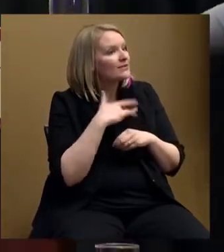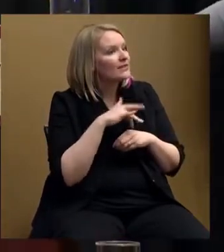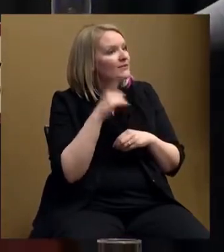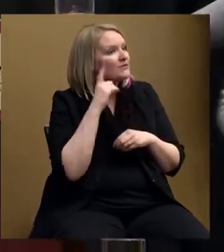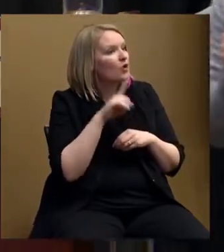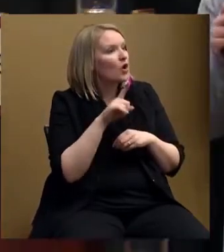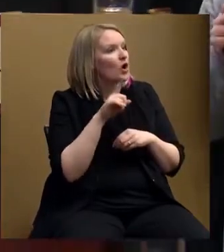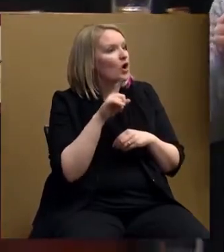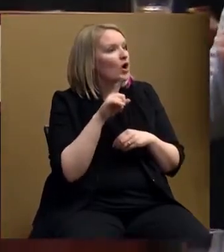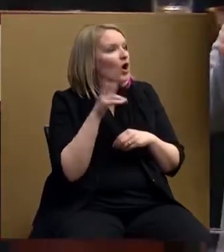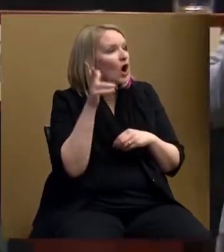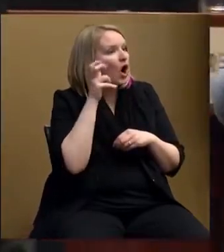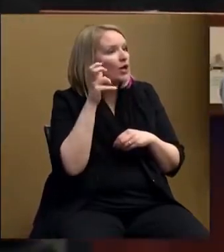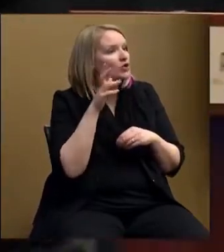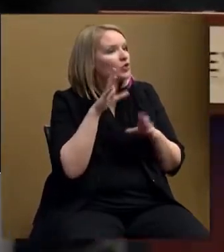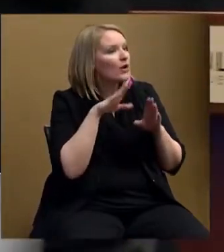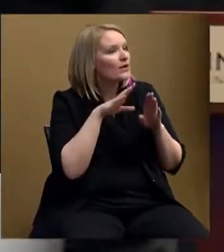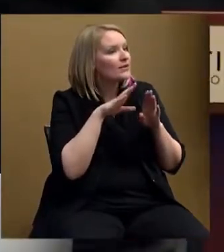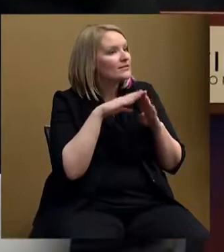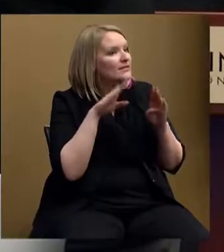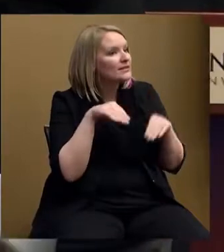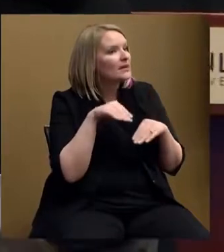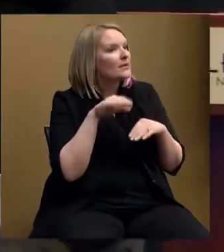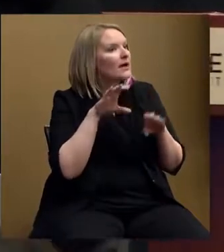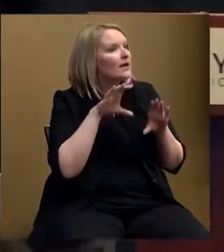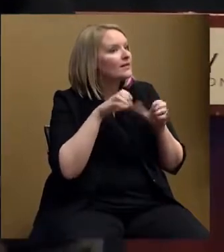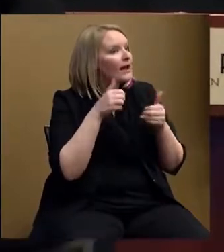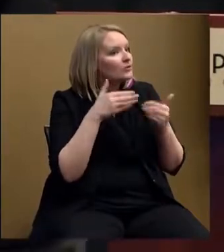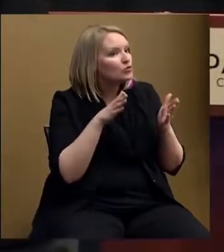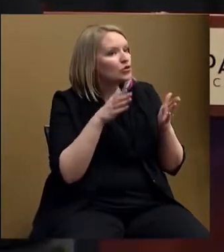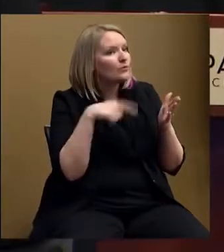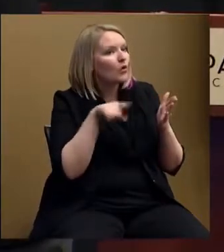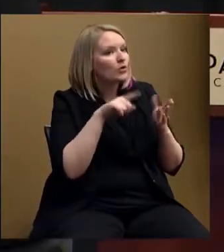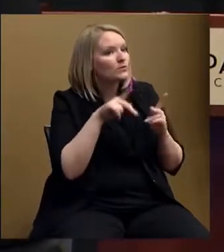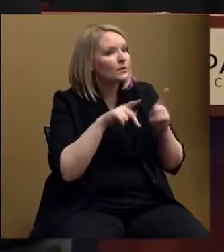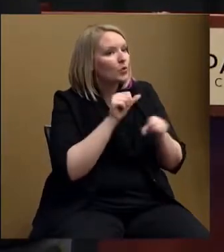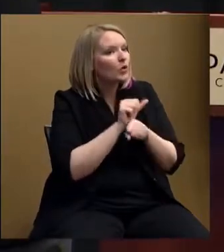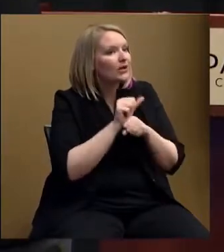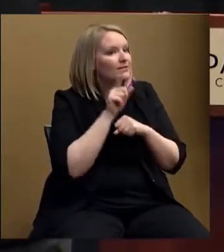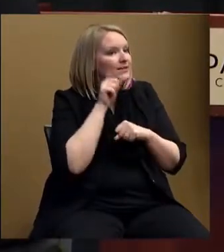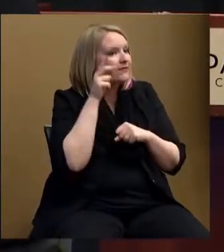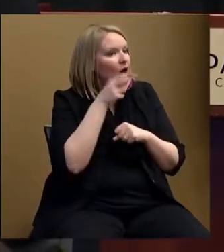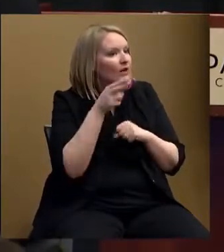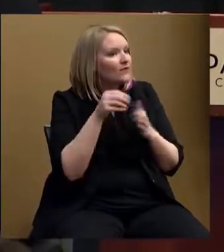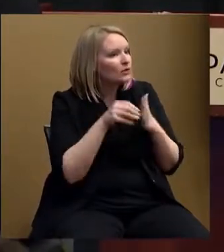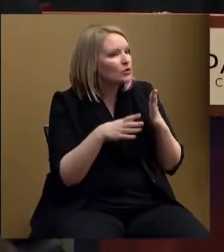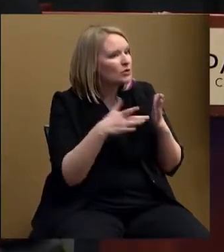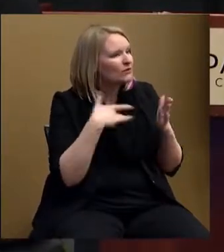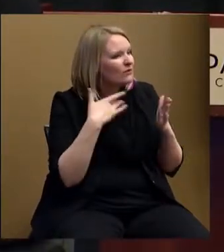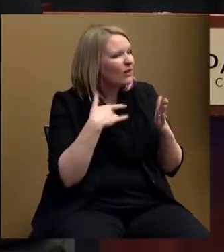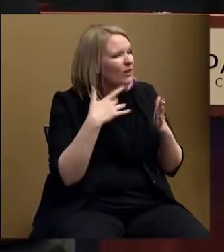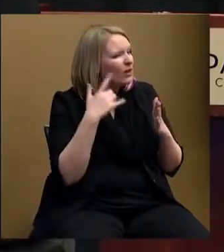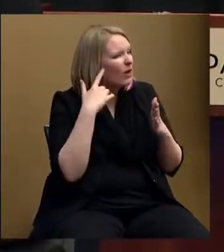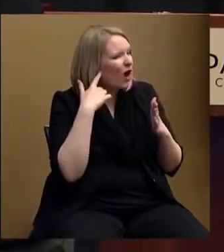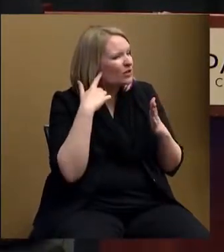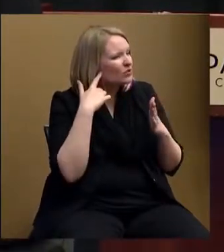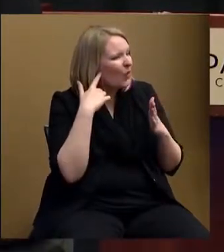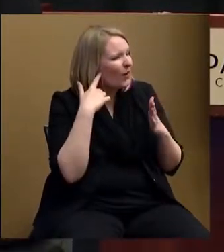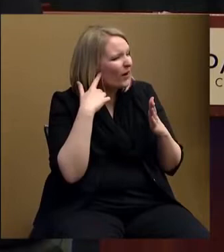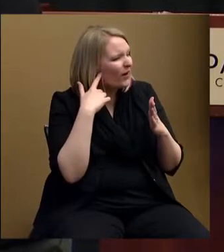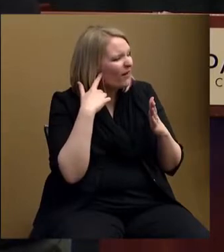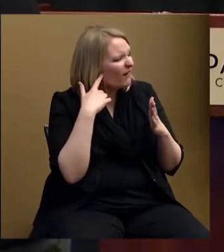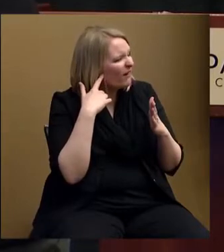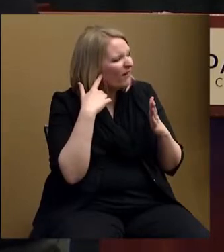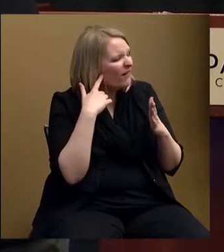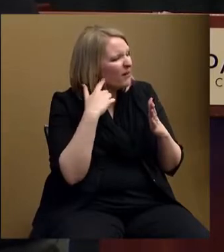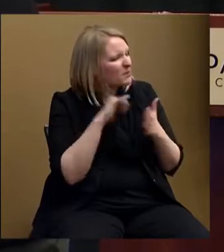auditory system in a classroom or a room full of people who work with deaf and hard of hearing students. But if any of you